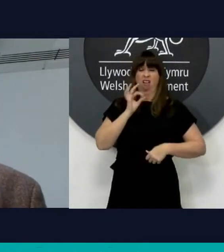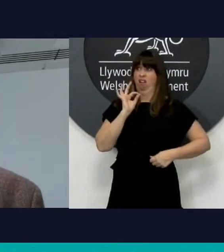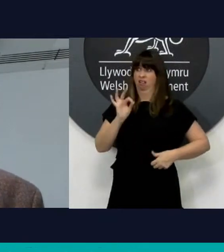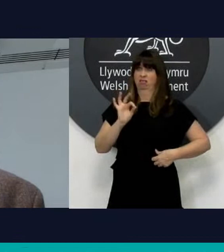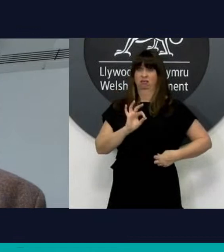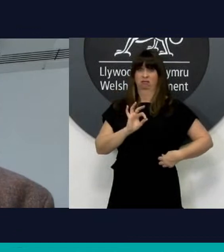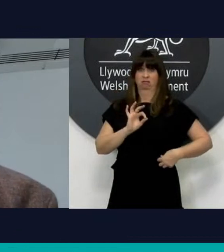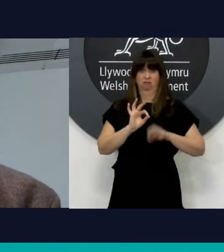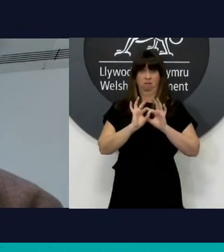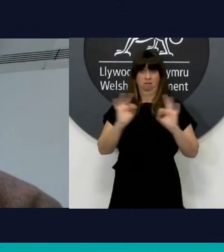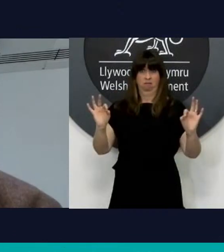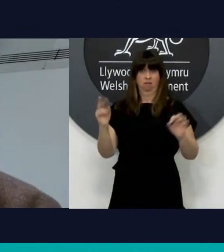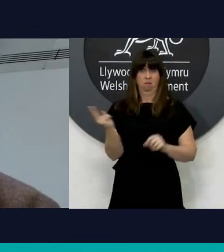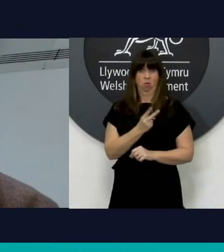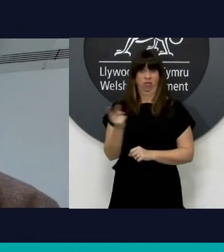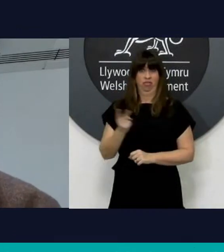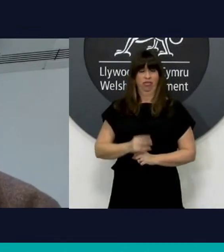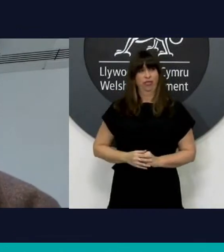really